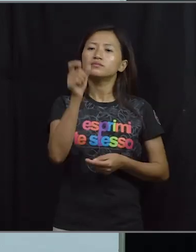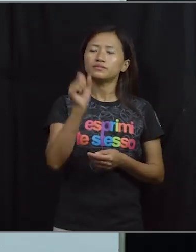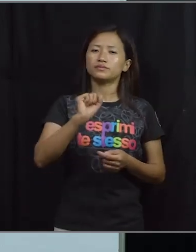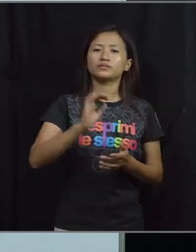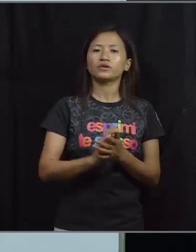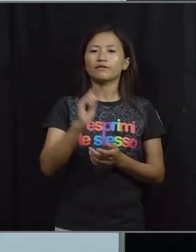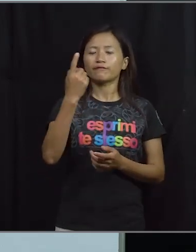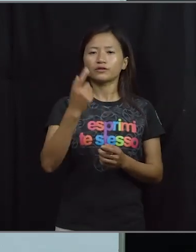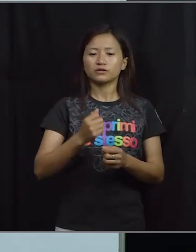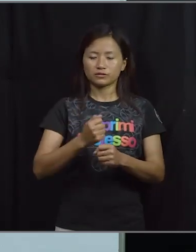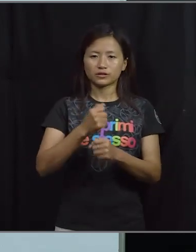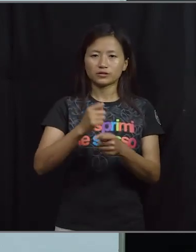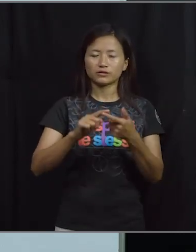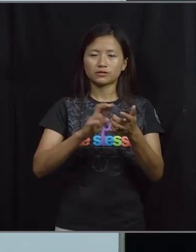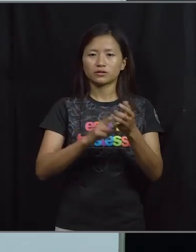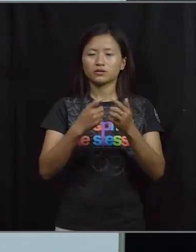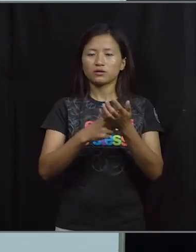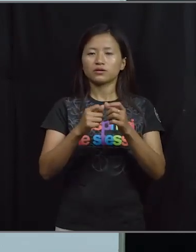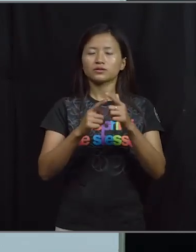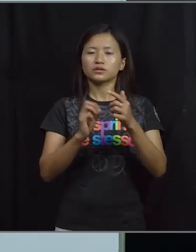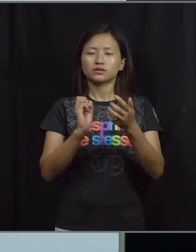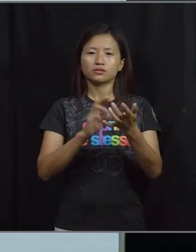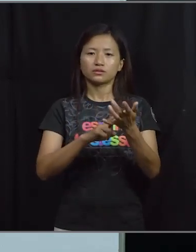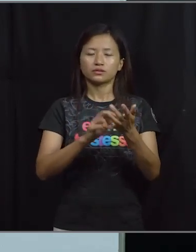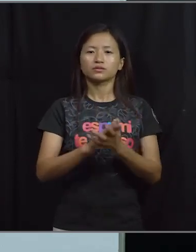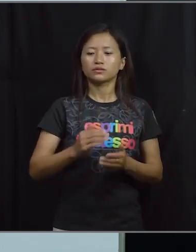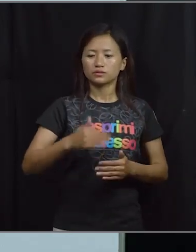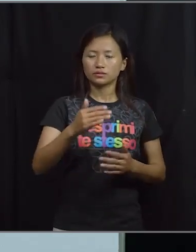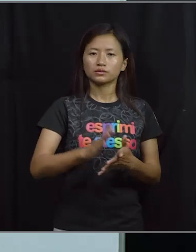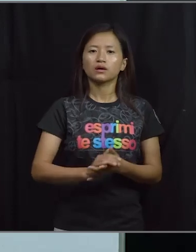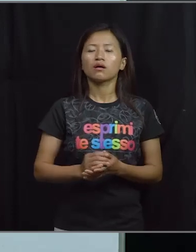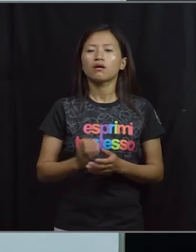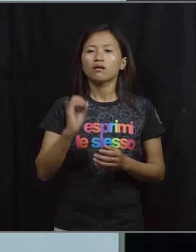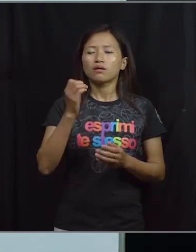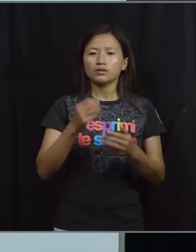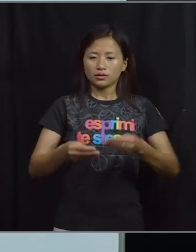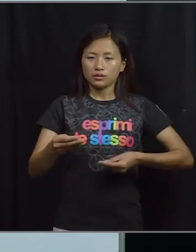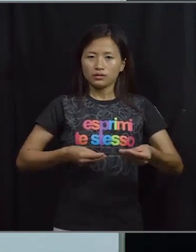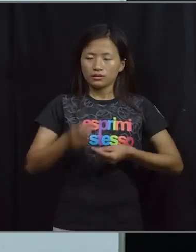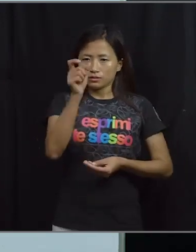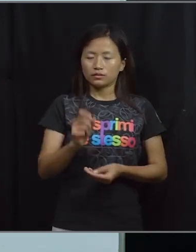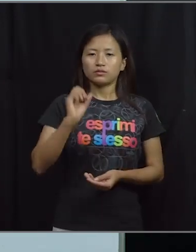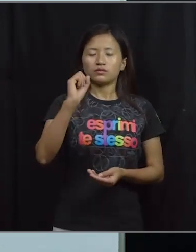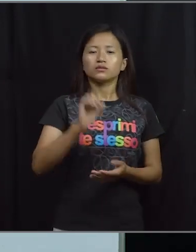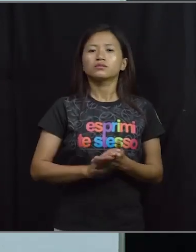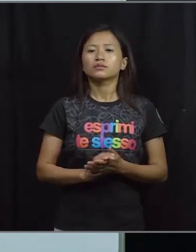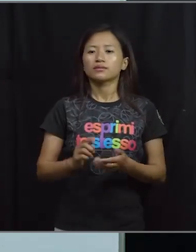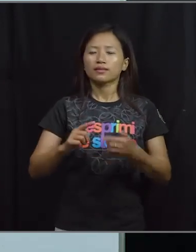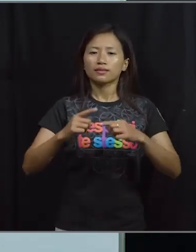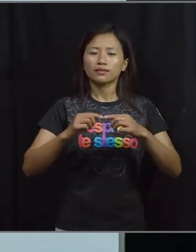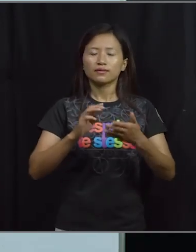first generation entrepreneurs. These first generation entrepreneurs are those entrepreneurs who have